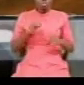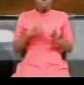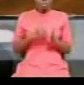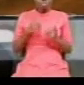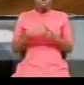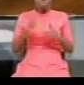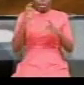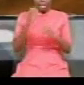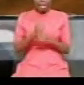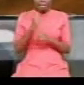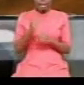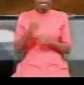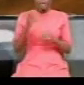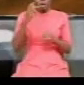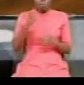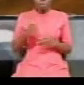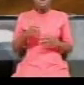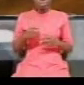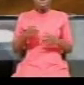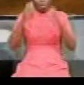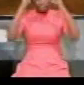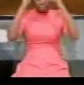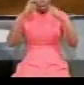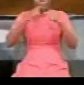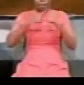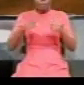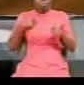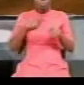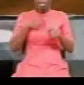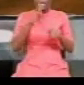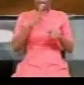it to obtain corruptible crown, but we are